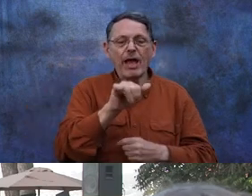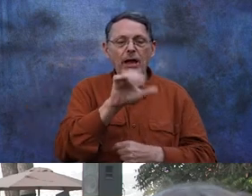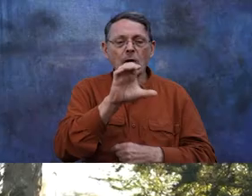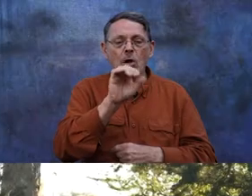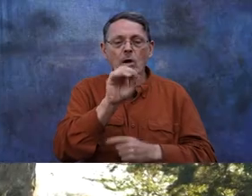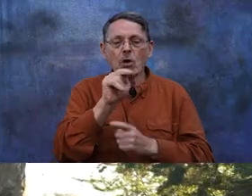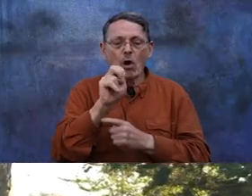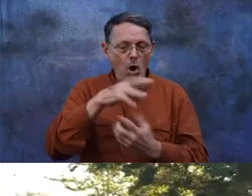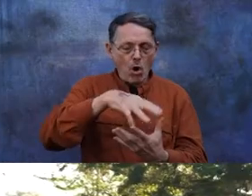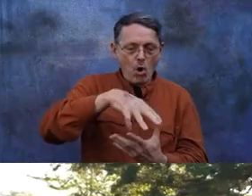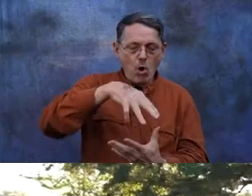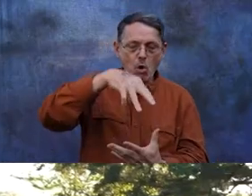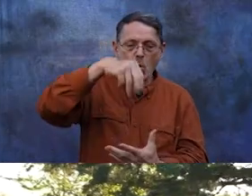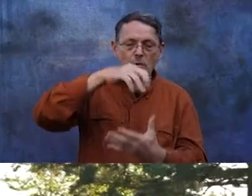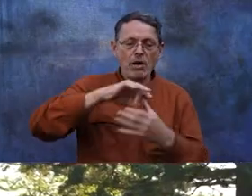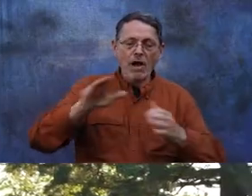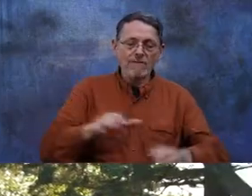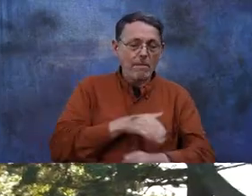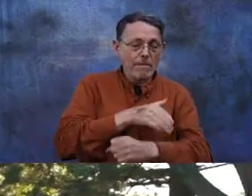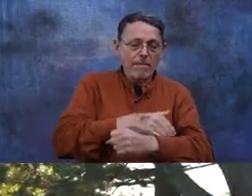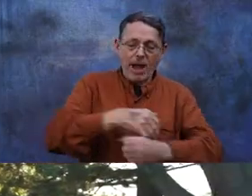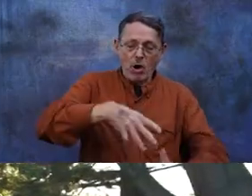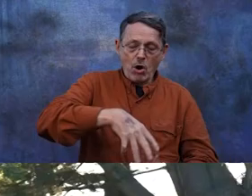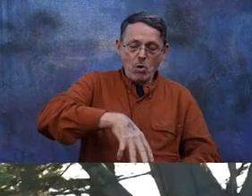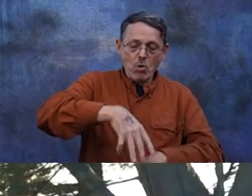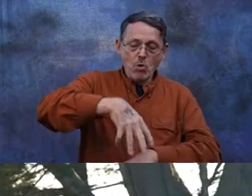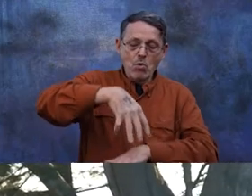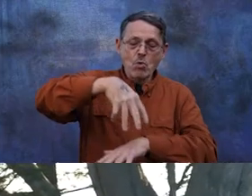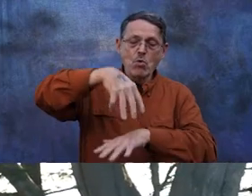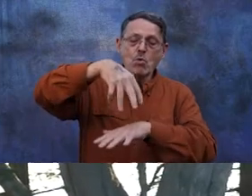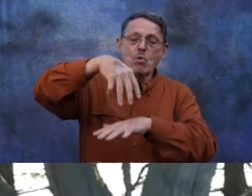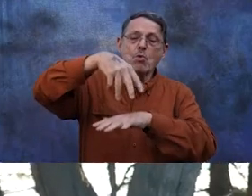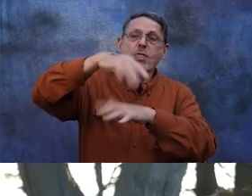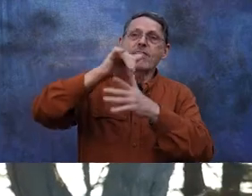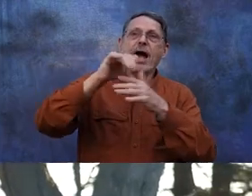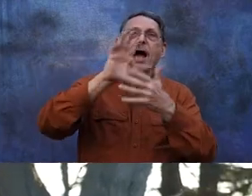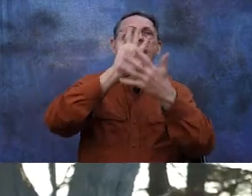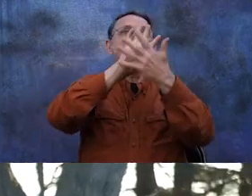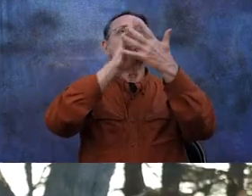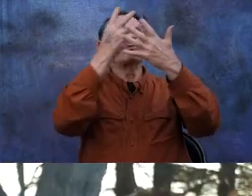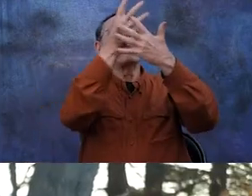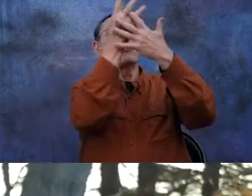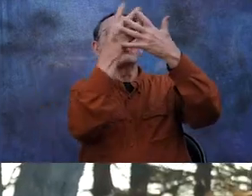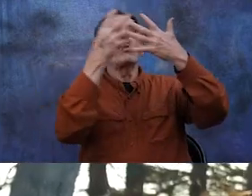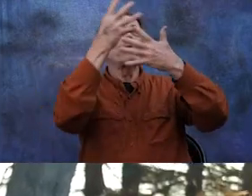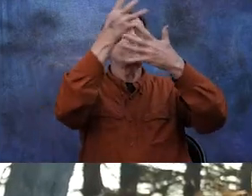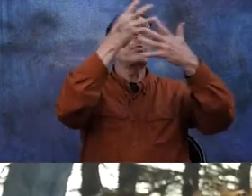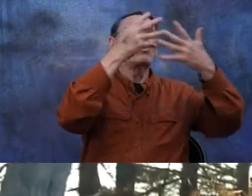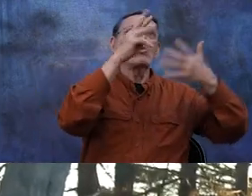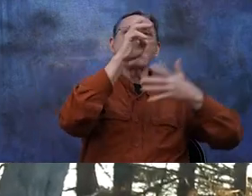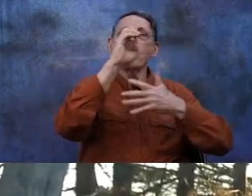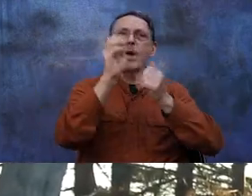can imagine it as a web shining with all those rainbow colors we saw inside that oak.